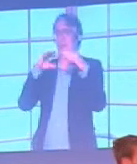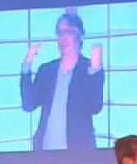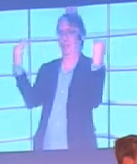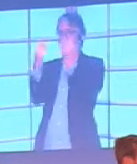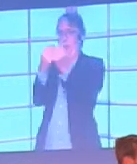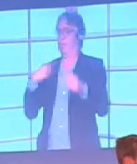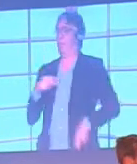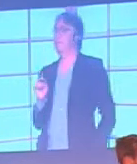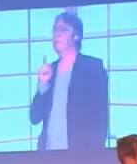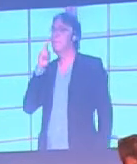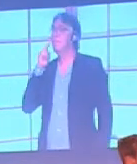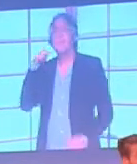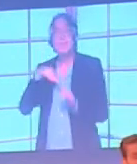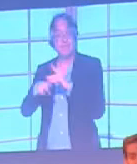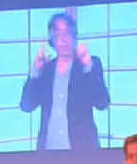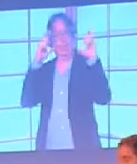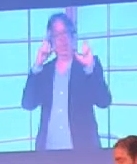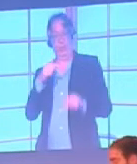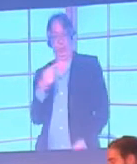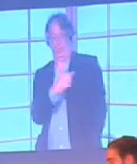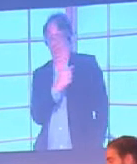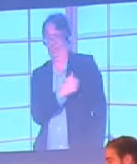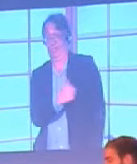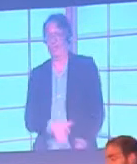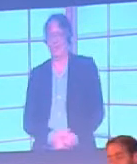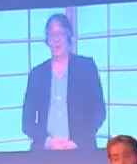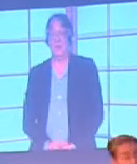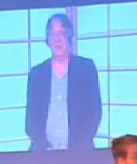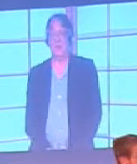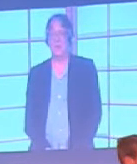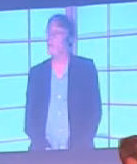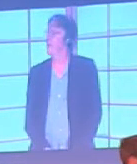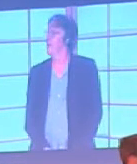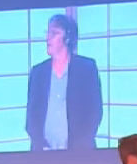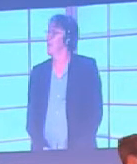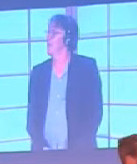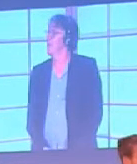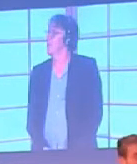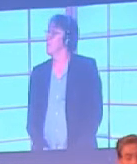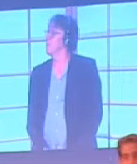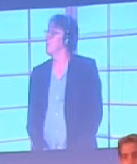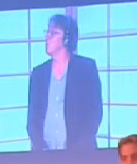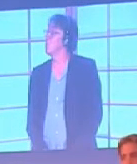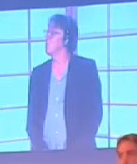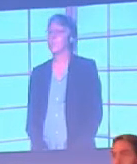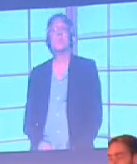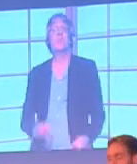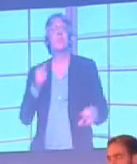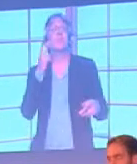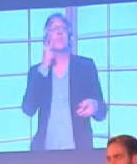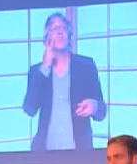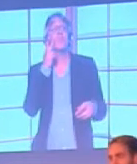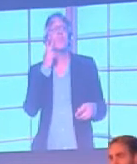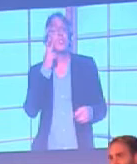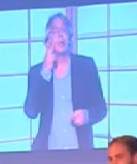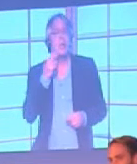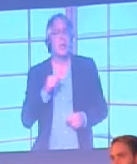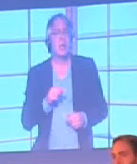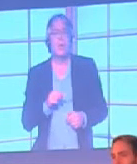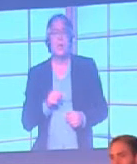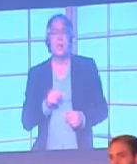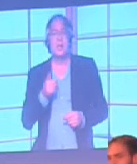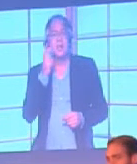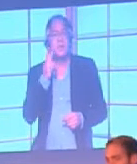went through. And as you can see, the wheelchair positions are within the vomitories.